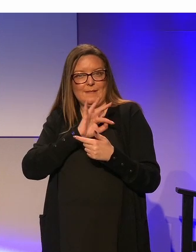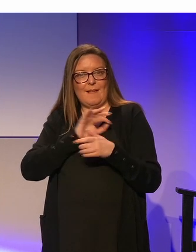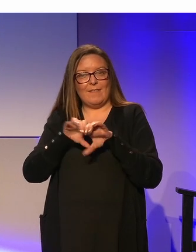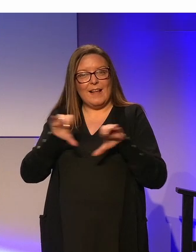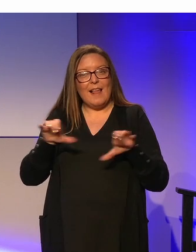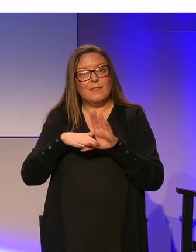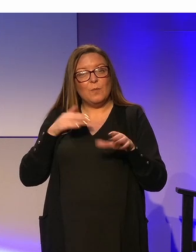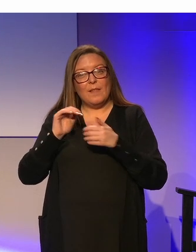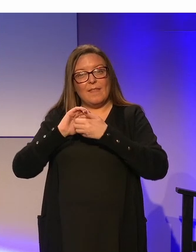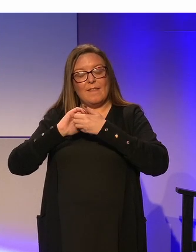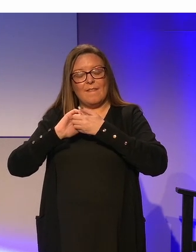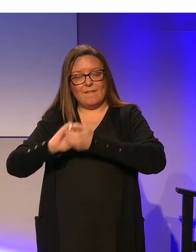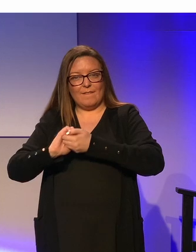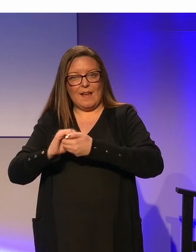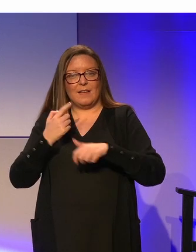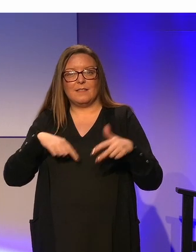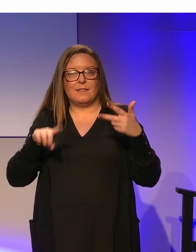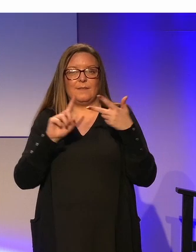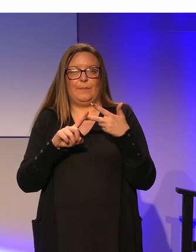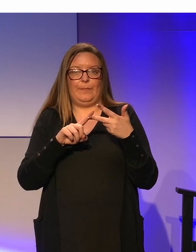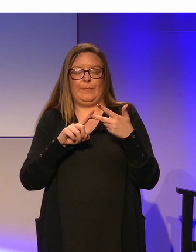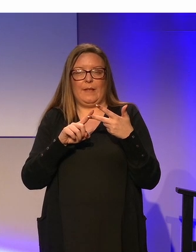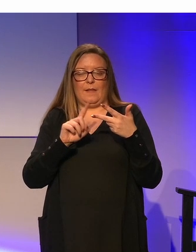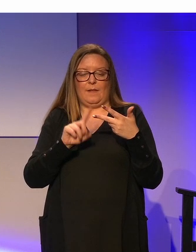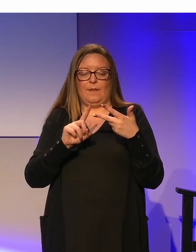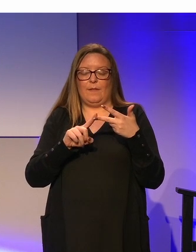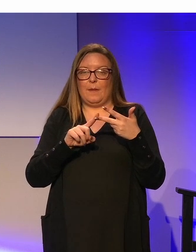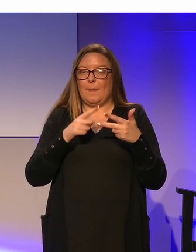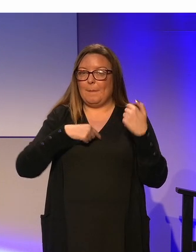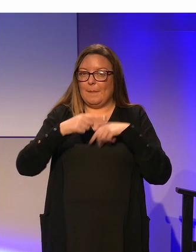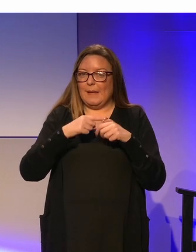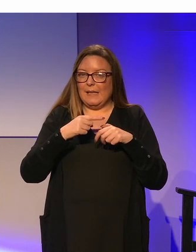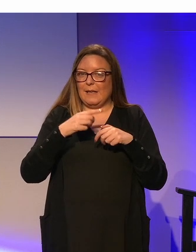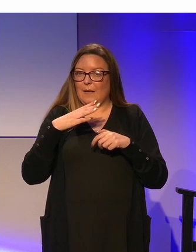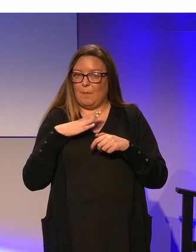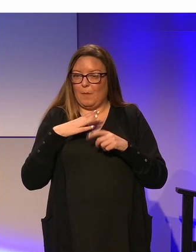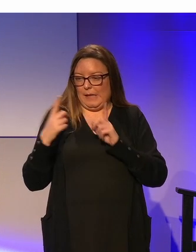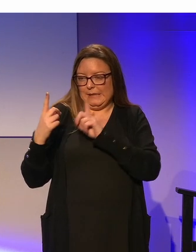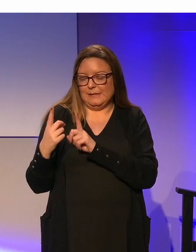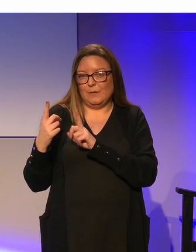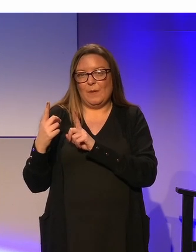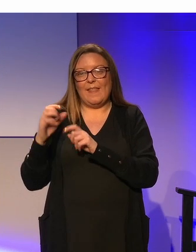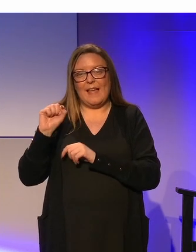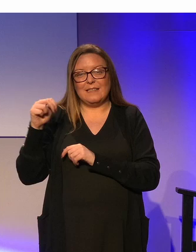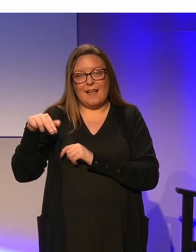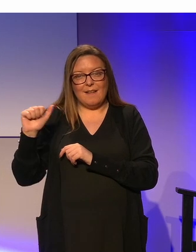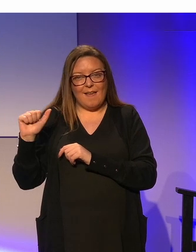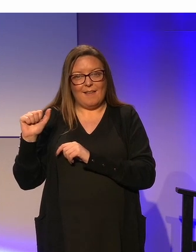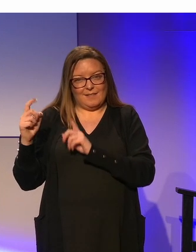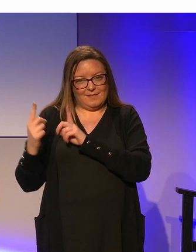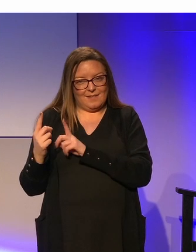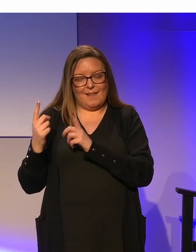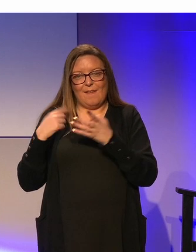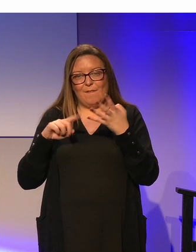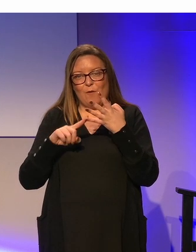my friends. Number 3 is me taking a movement break with my SNA. And number 4 is